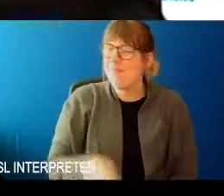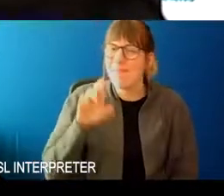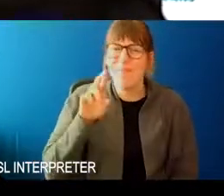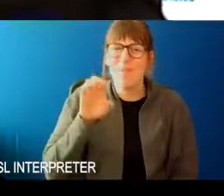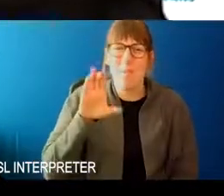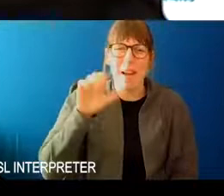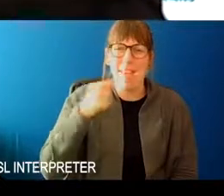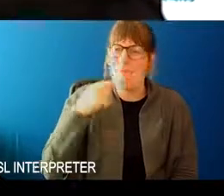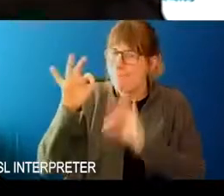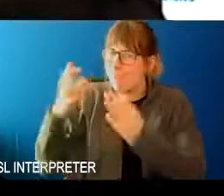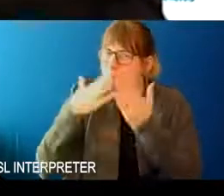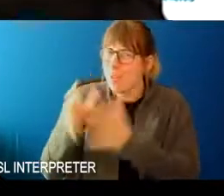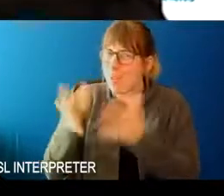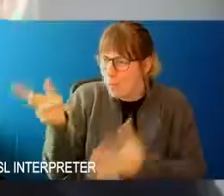yeah.